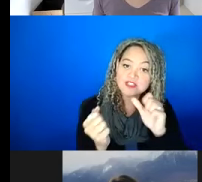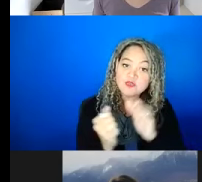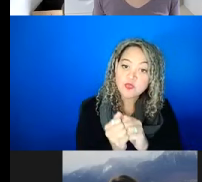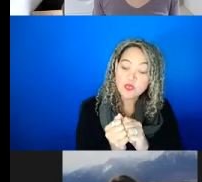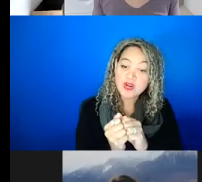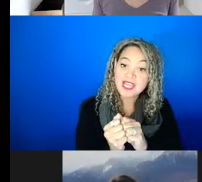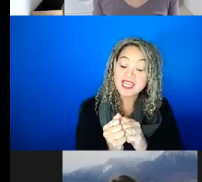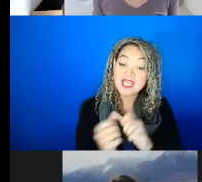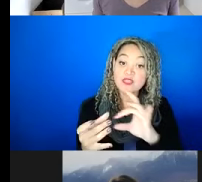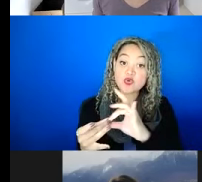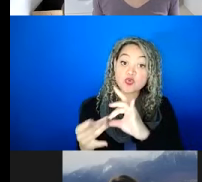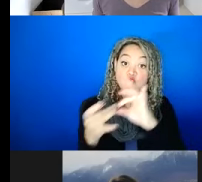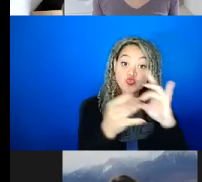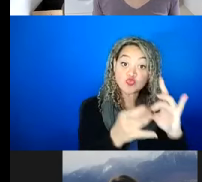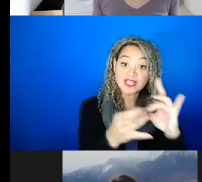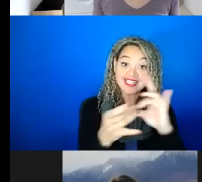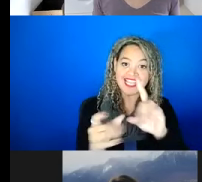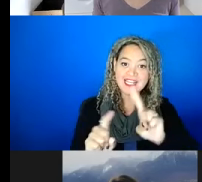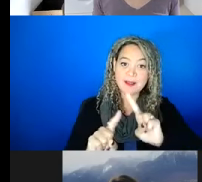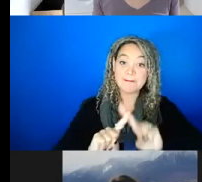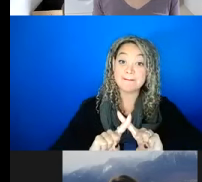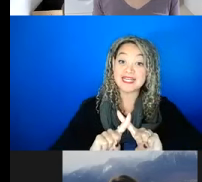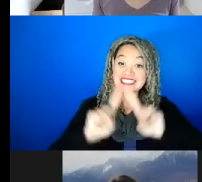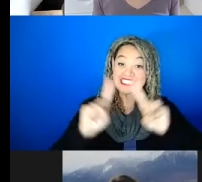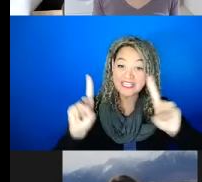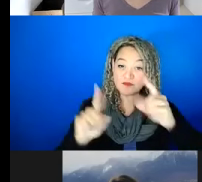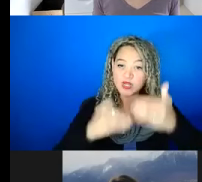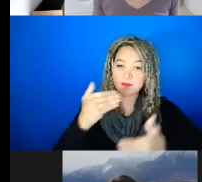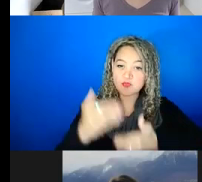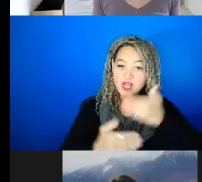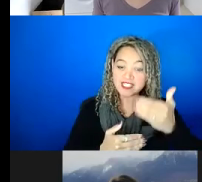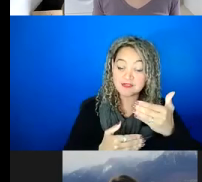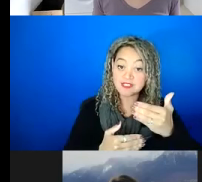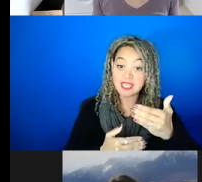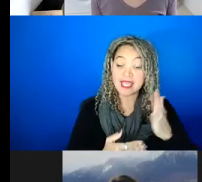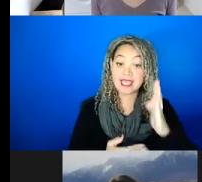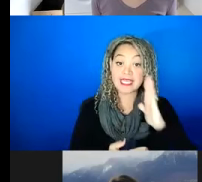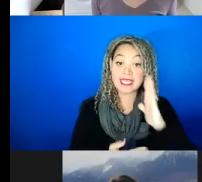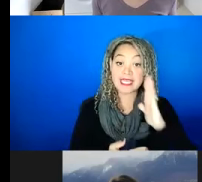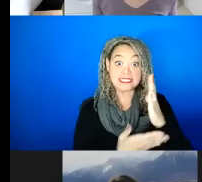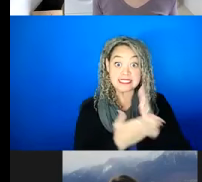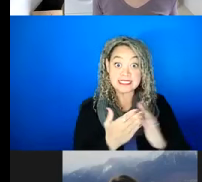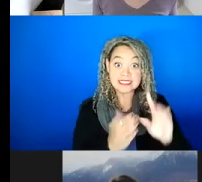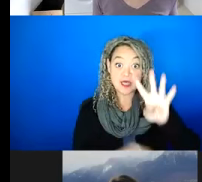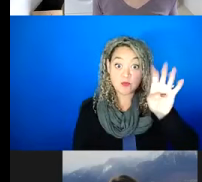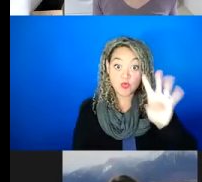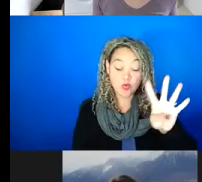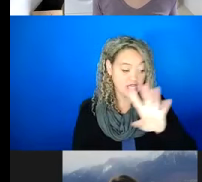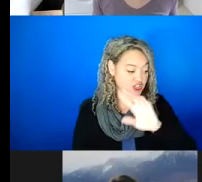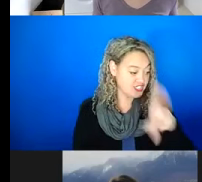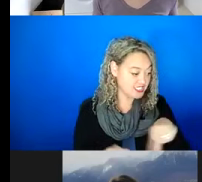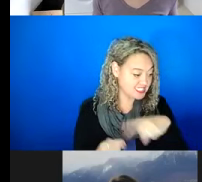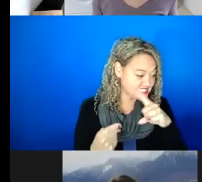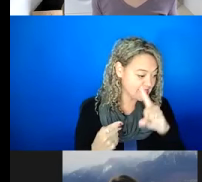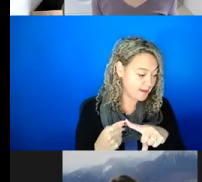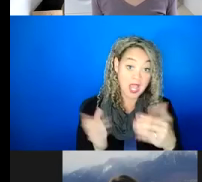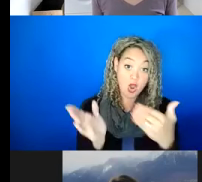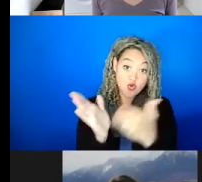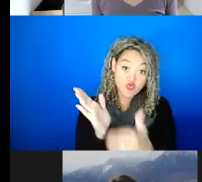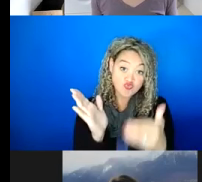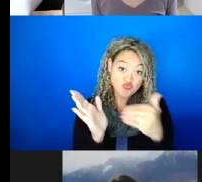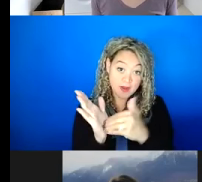related but disparate processes and to some longstanding questions such as the neural underpinnings of repetition